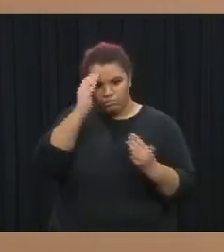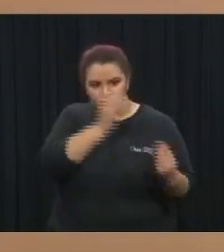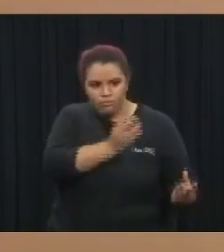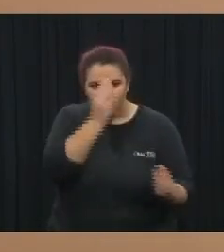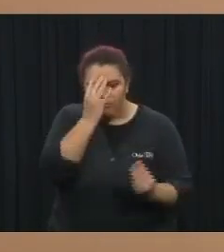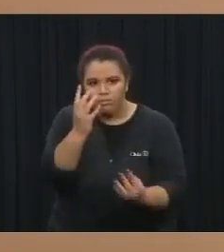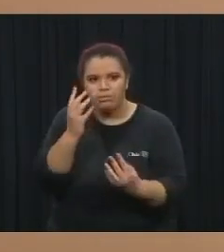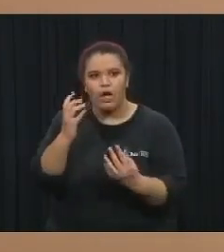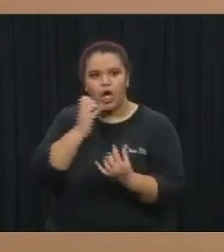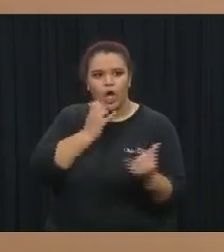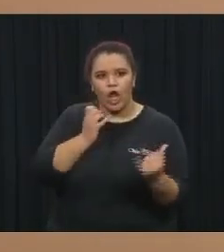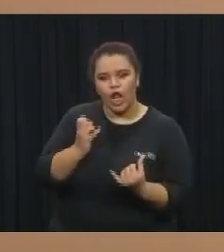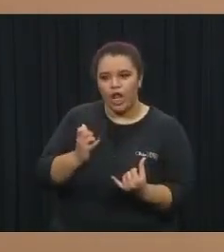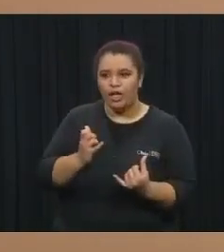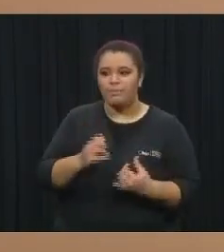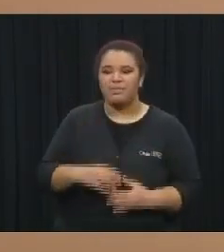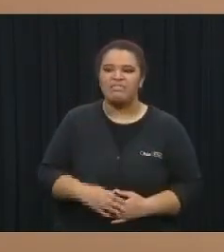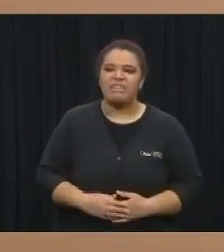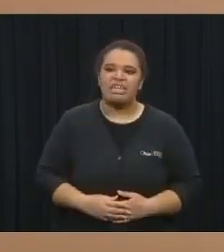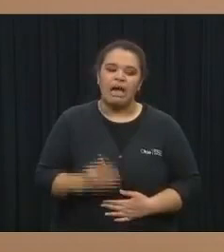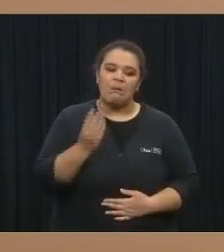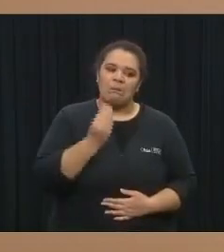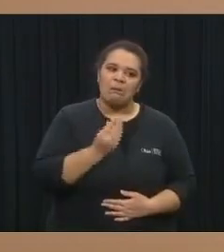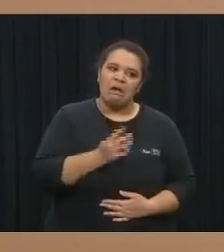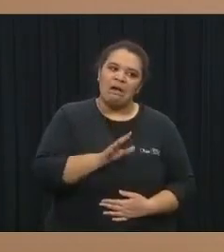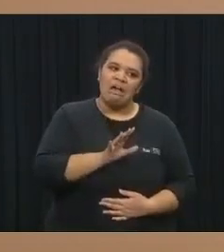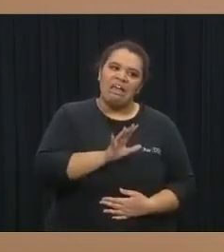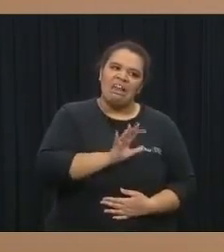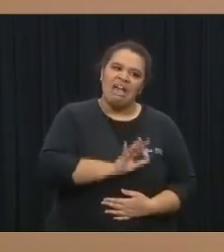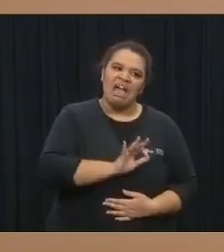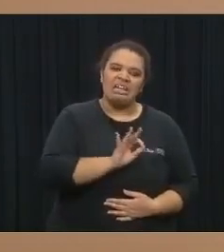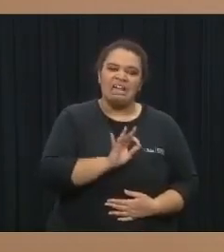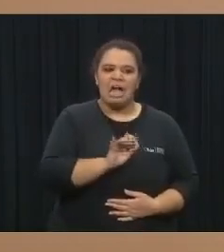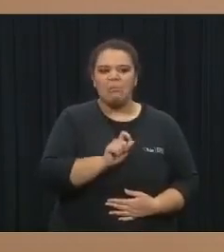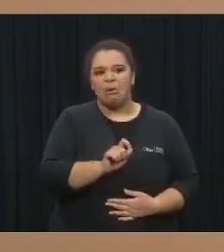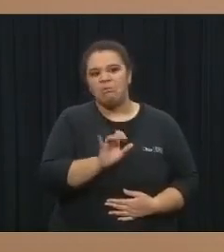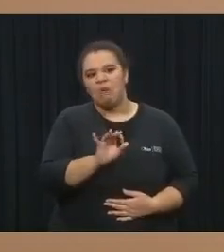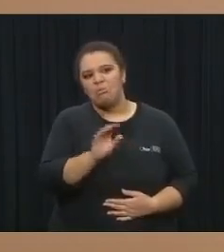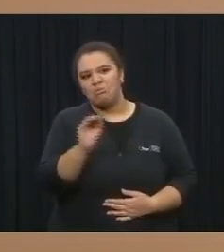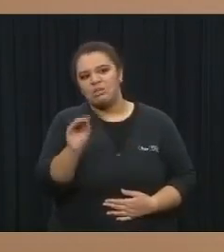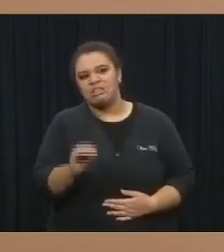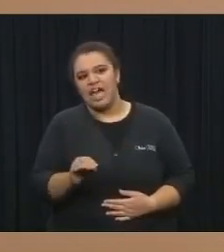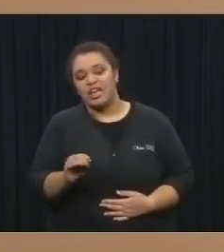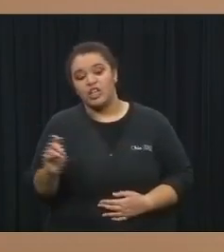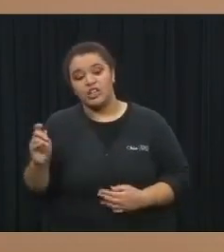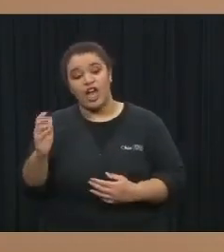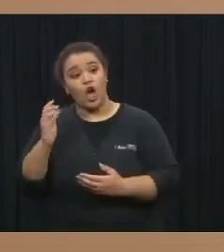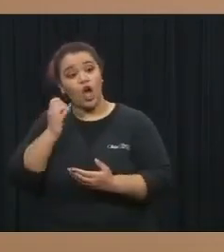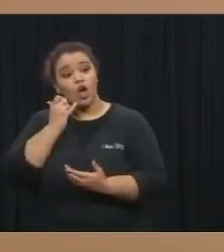possible. 99.9% of the time, they got the right answer at the right time, and sometimes they don't know yet